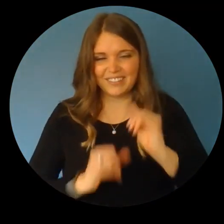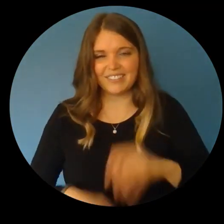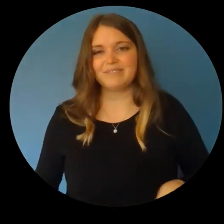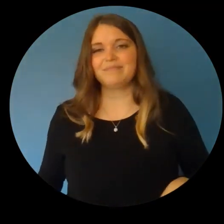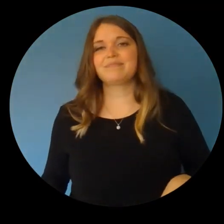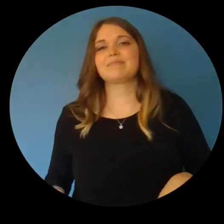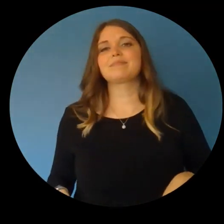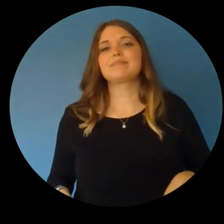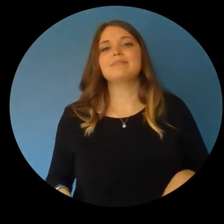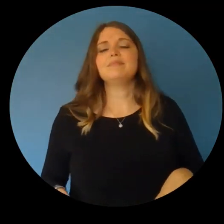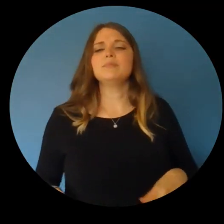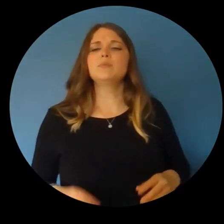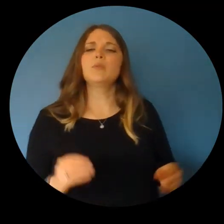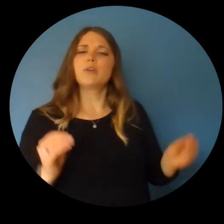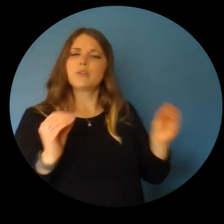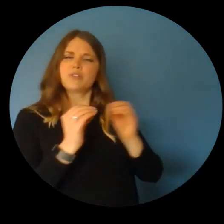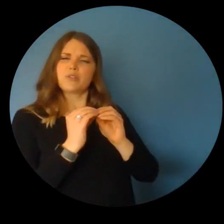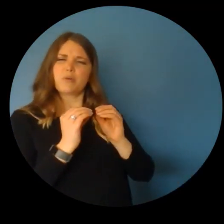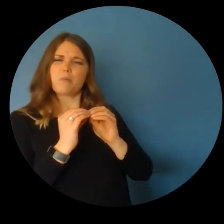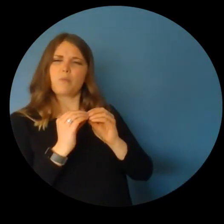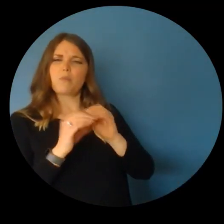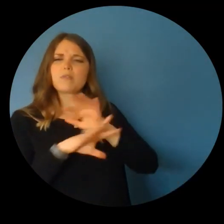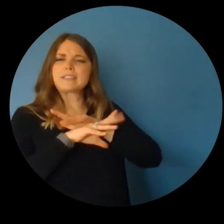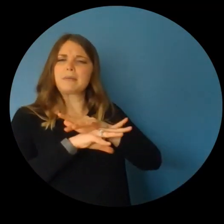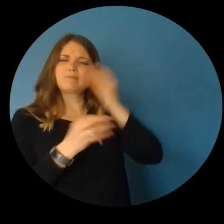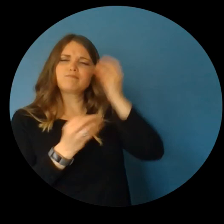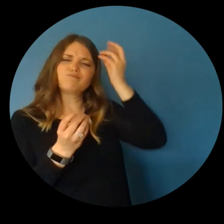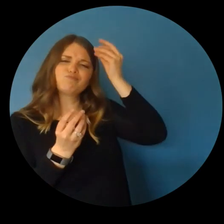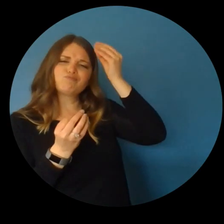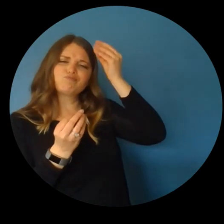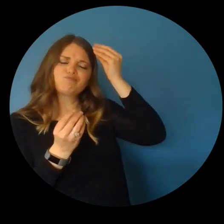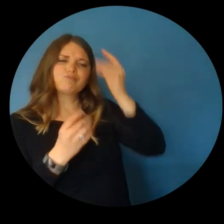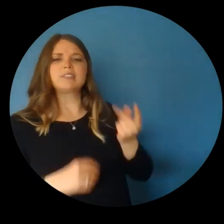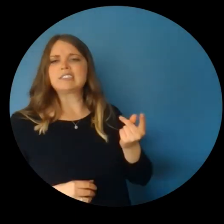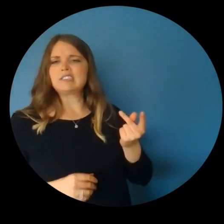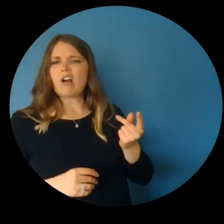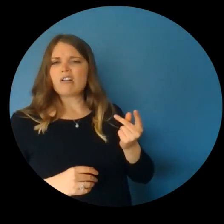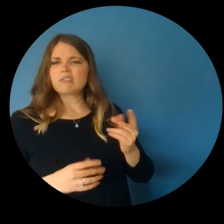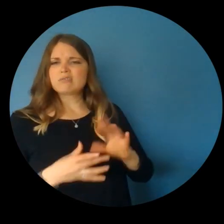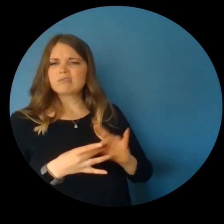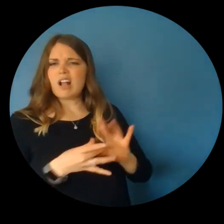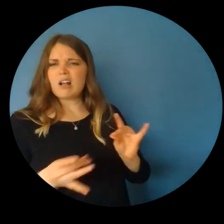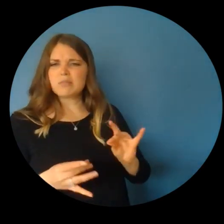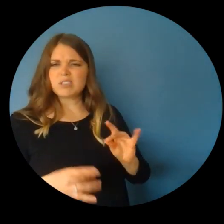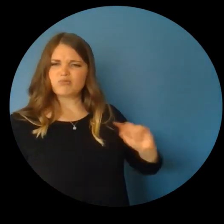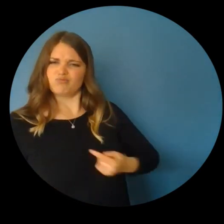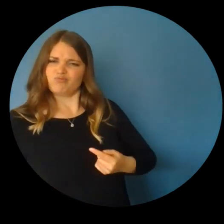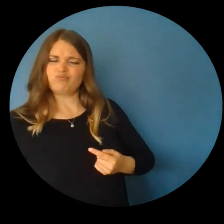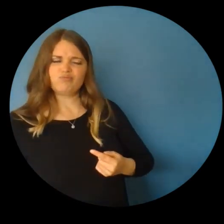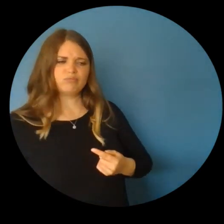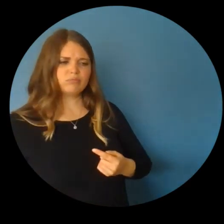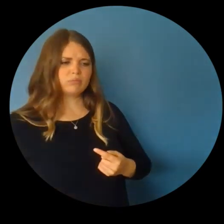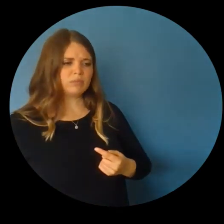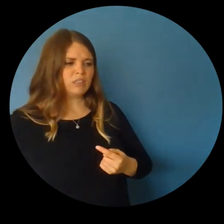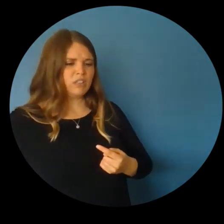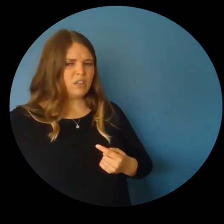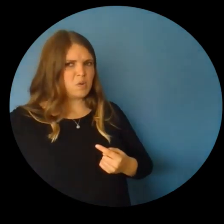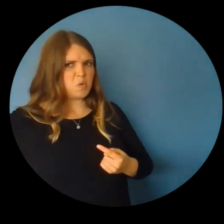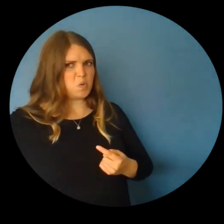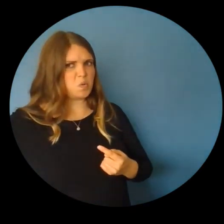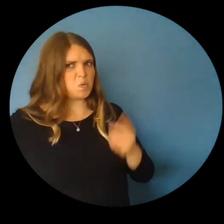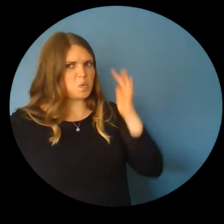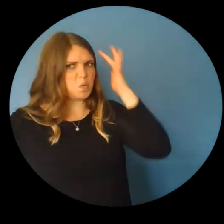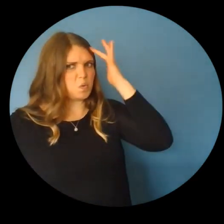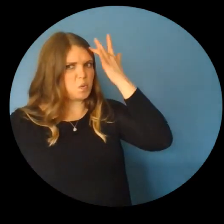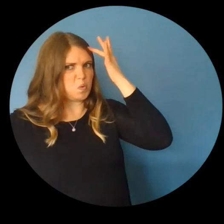But the more she thought about what the dog said and the unkind remark, the more annoyed